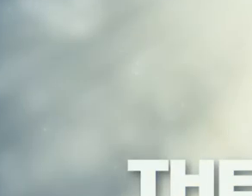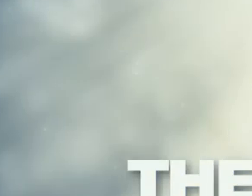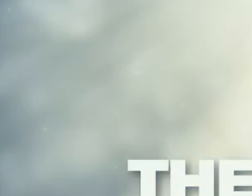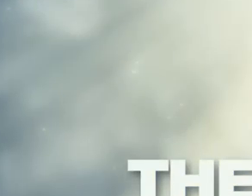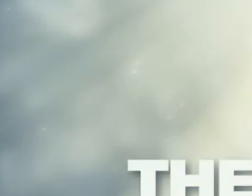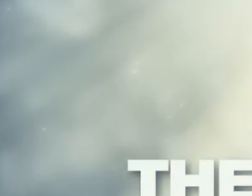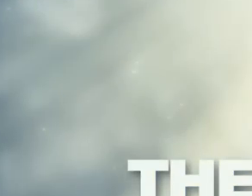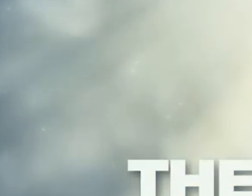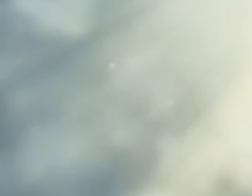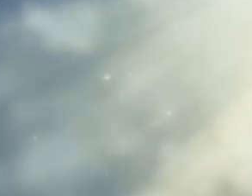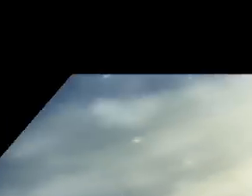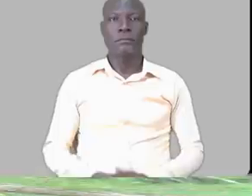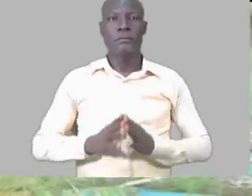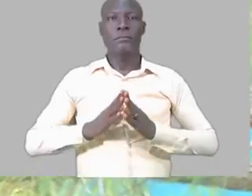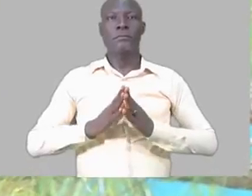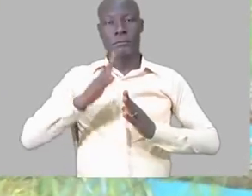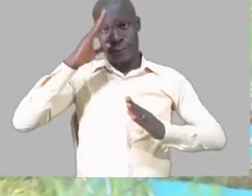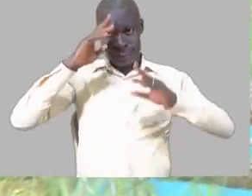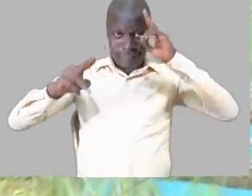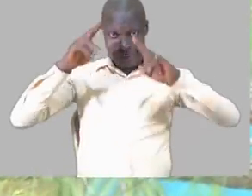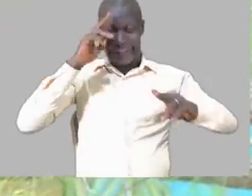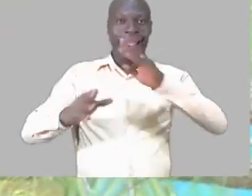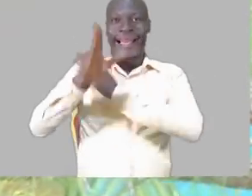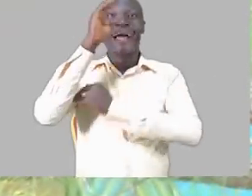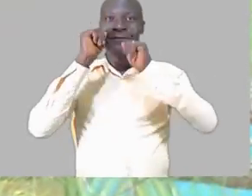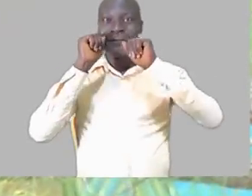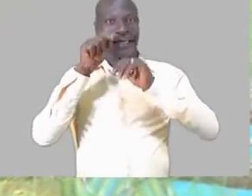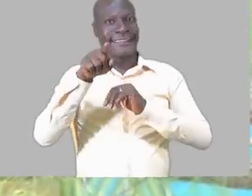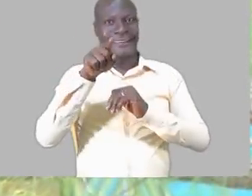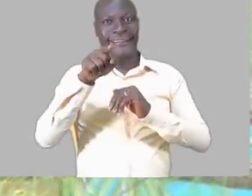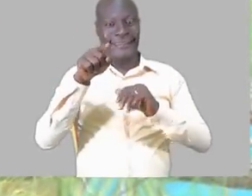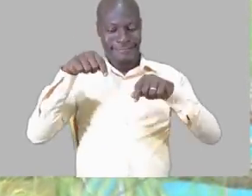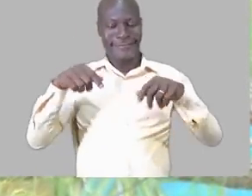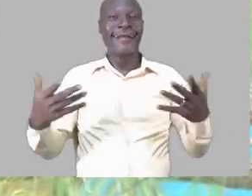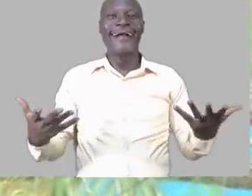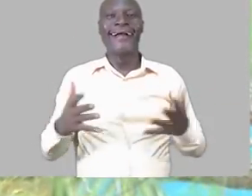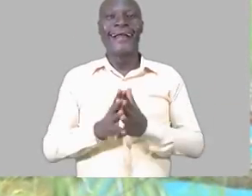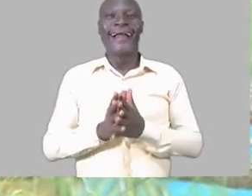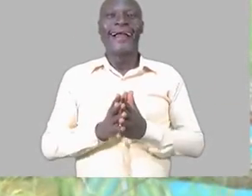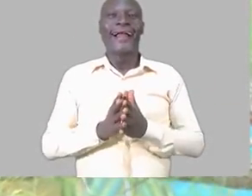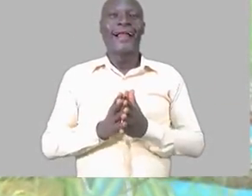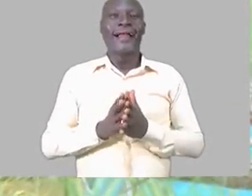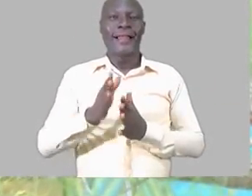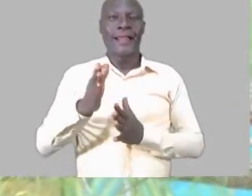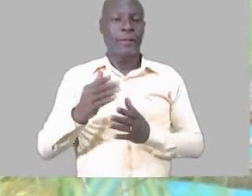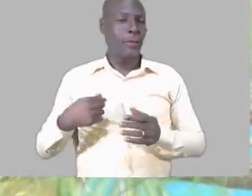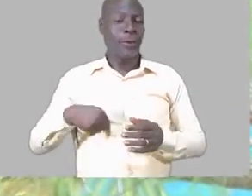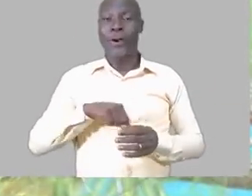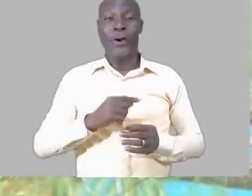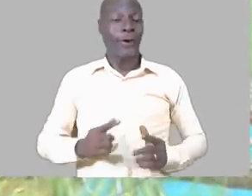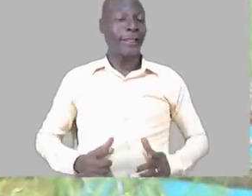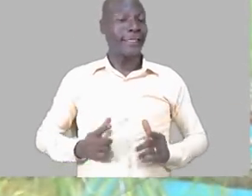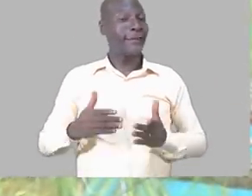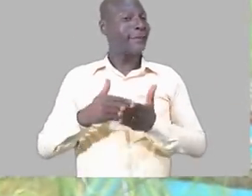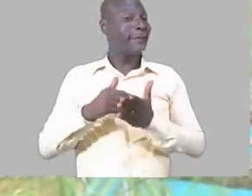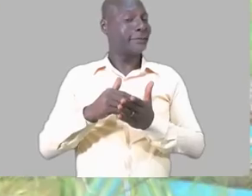the living. Good morning. Aradi Eshaw. And that an opaying so. Say, that's okay. A cra at